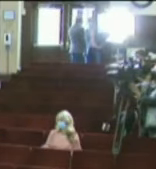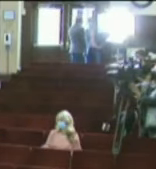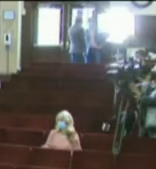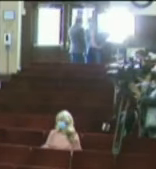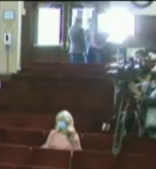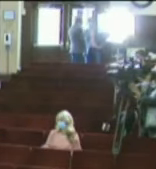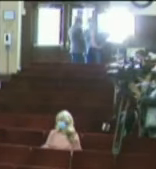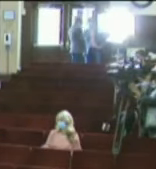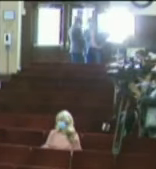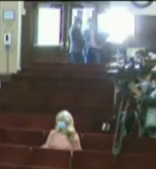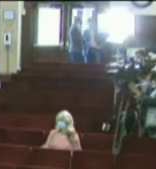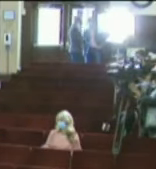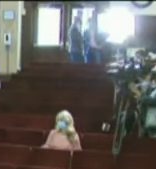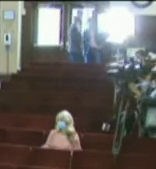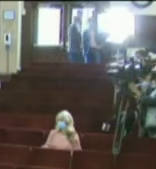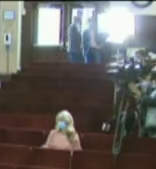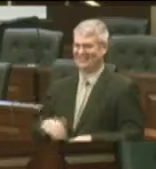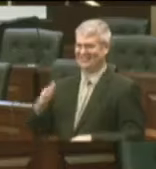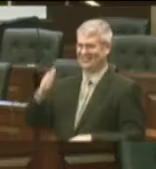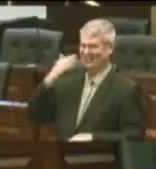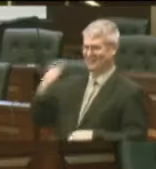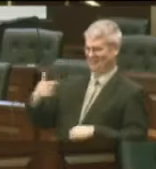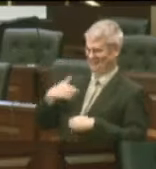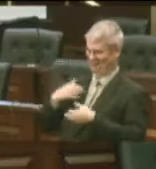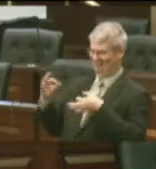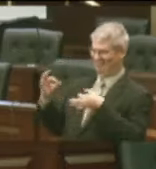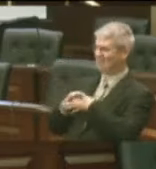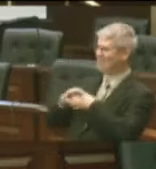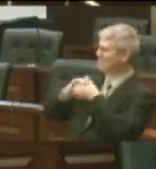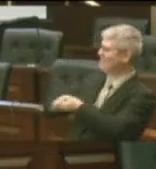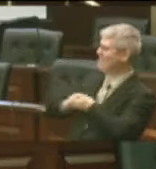You can see I've got great partners in this endeavor. Okay, questions?